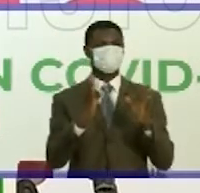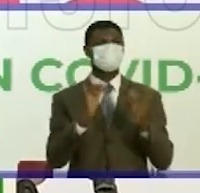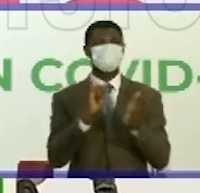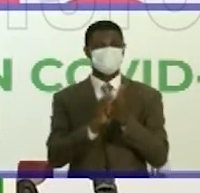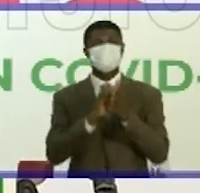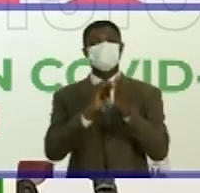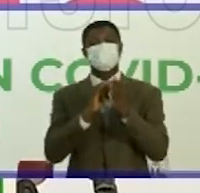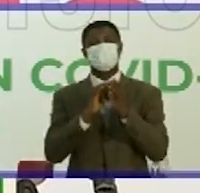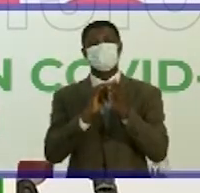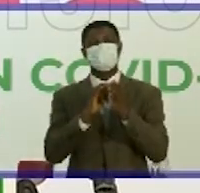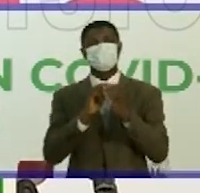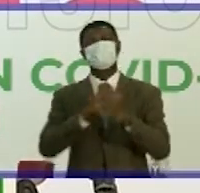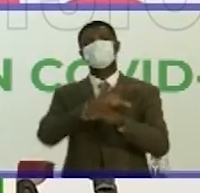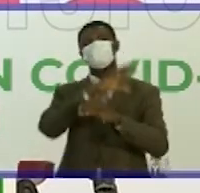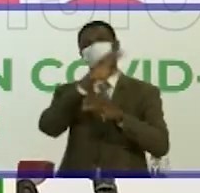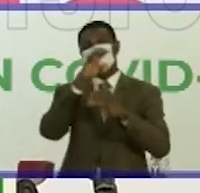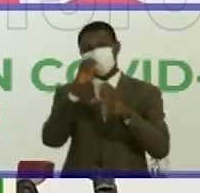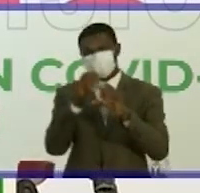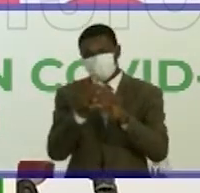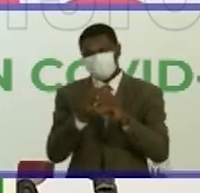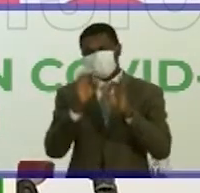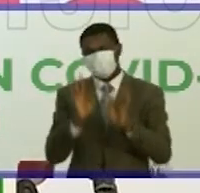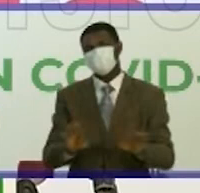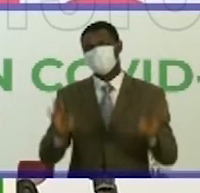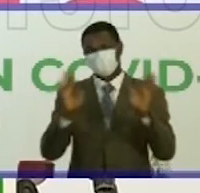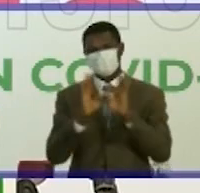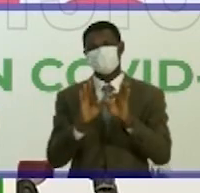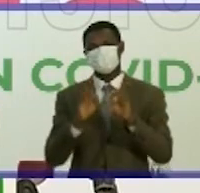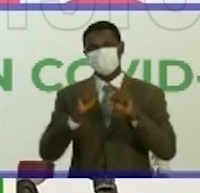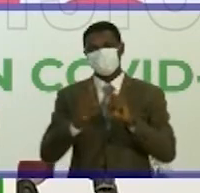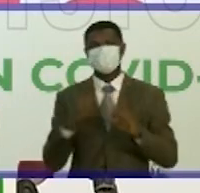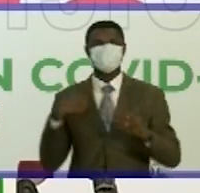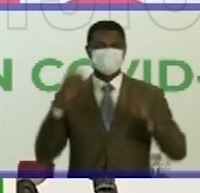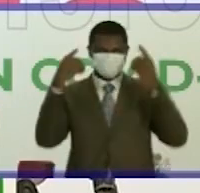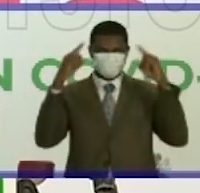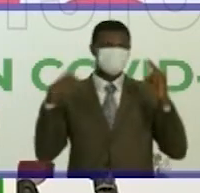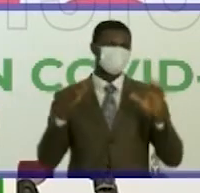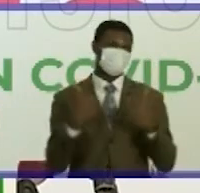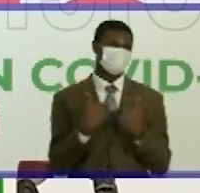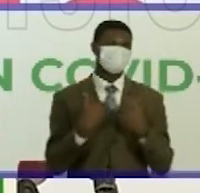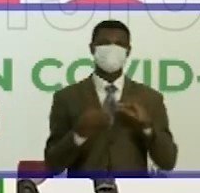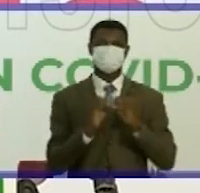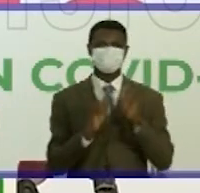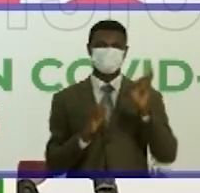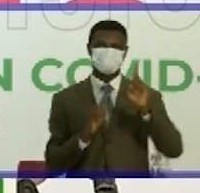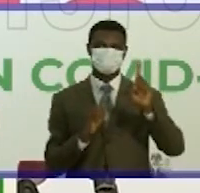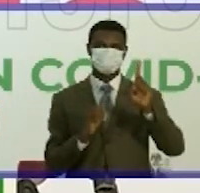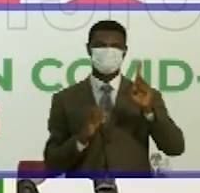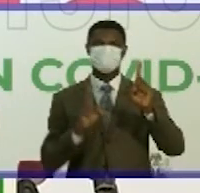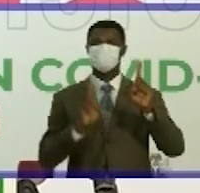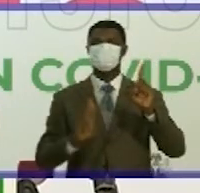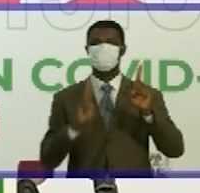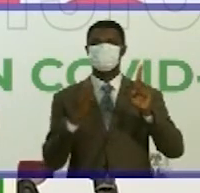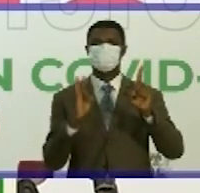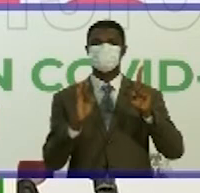in recording the following successes. 1, use of data and technology